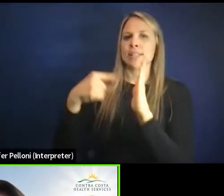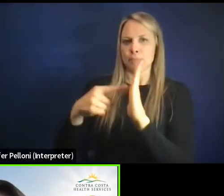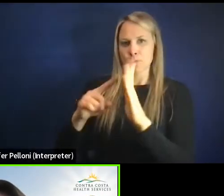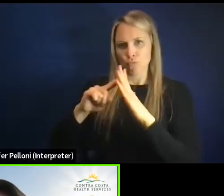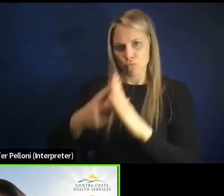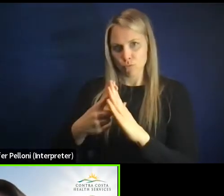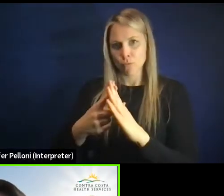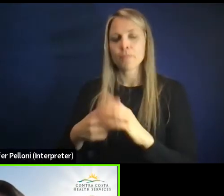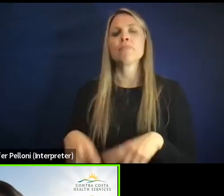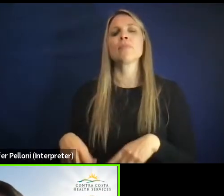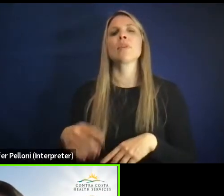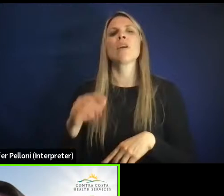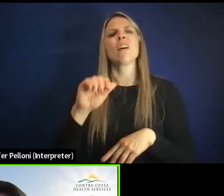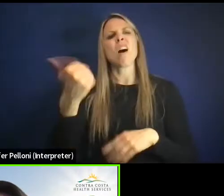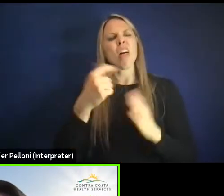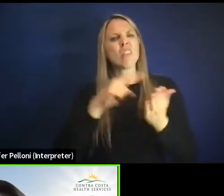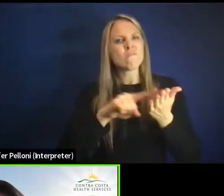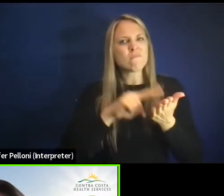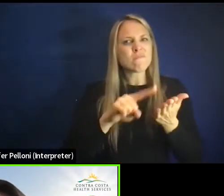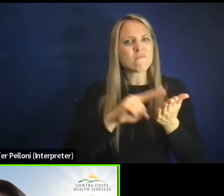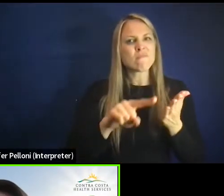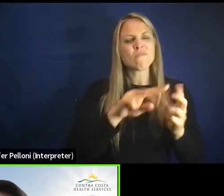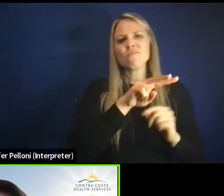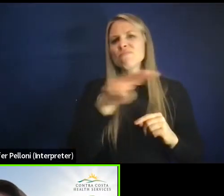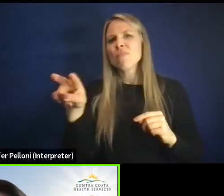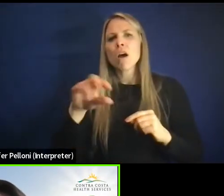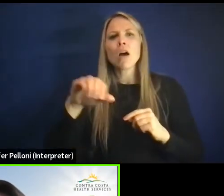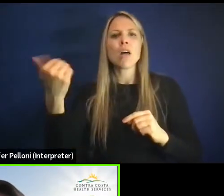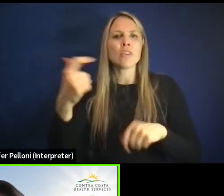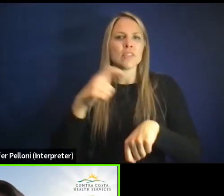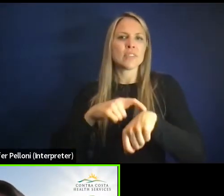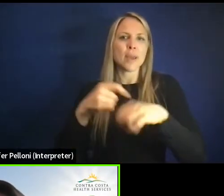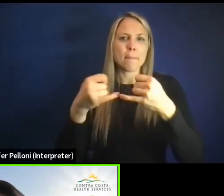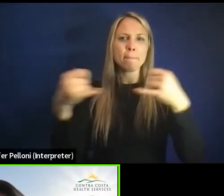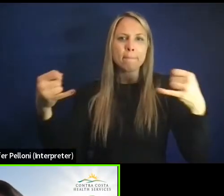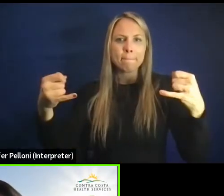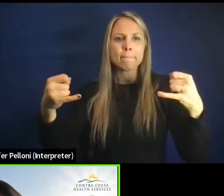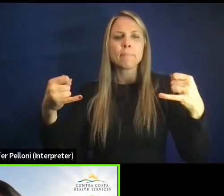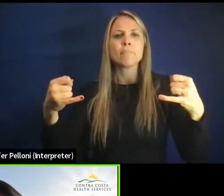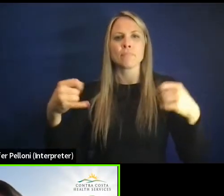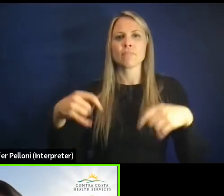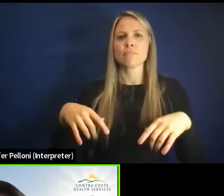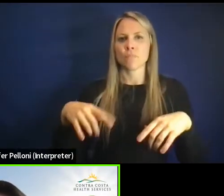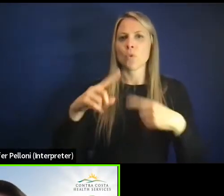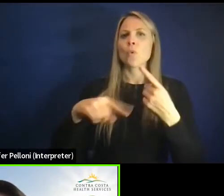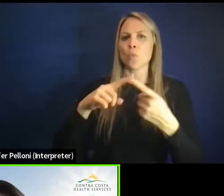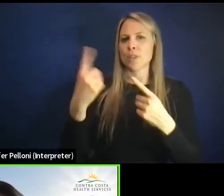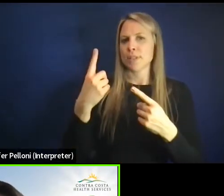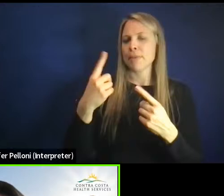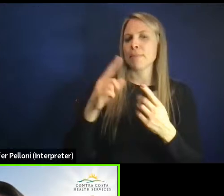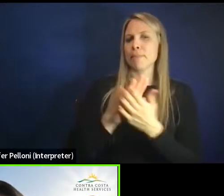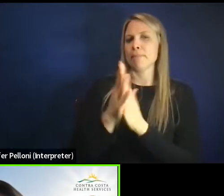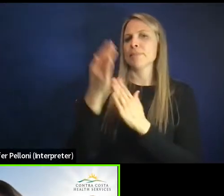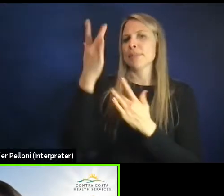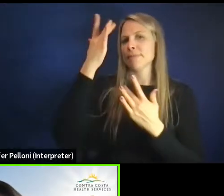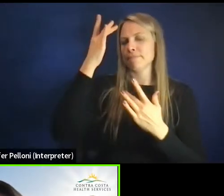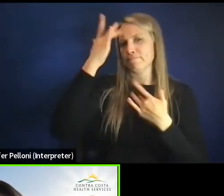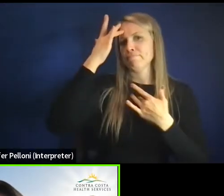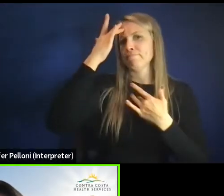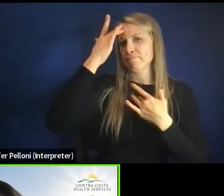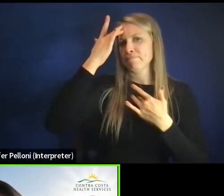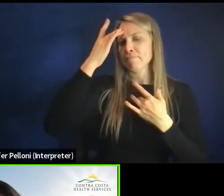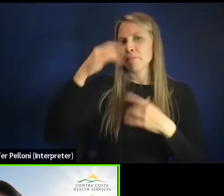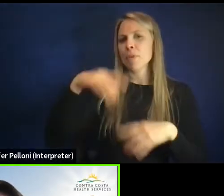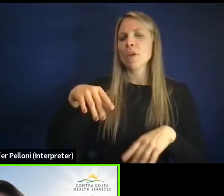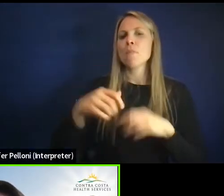of other studies really looking at the whole time course of when someone gets infected, and most of those